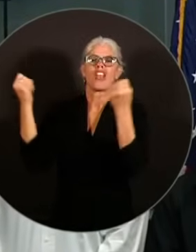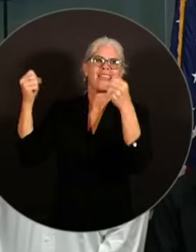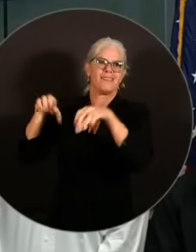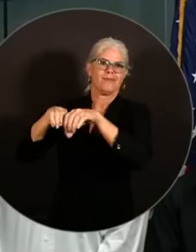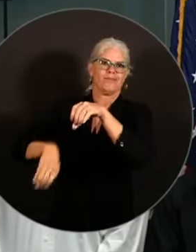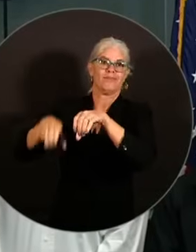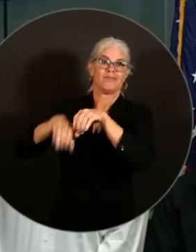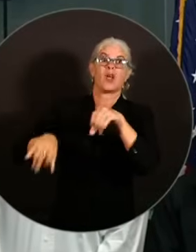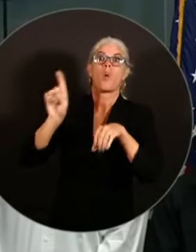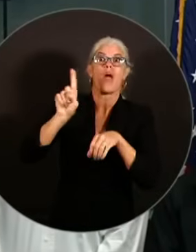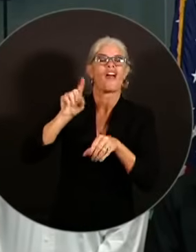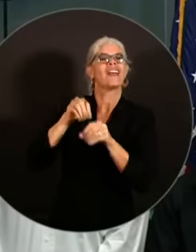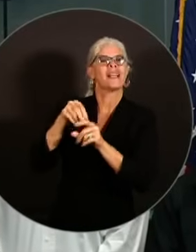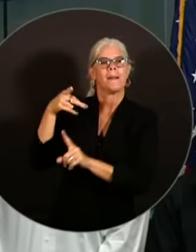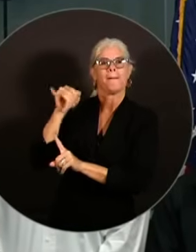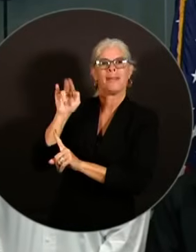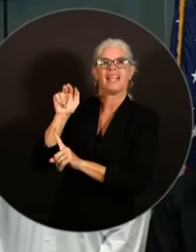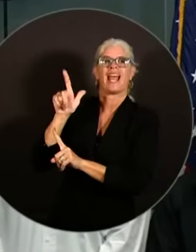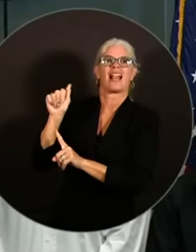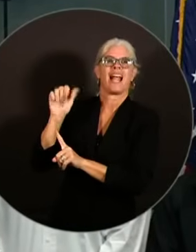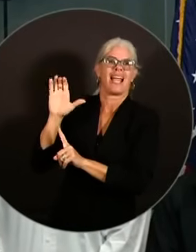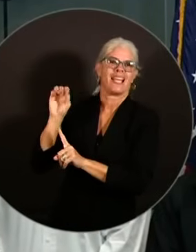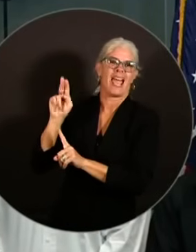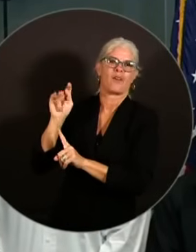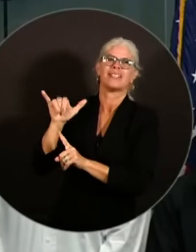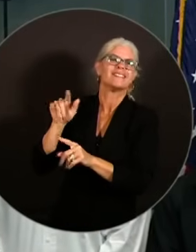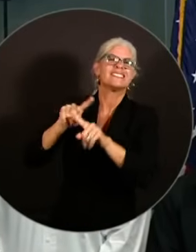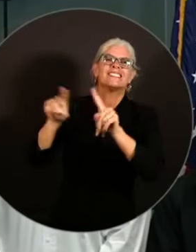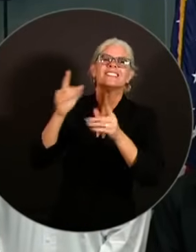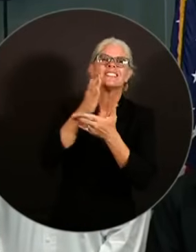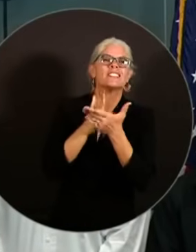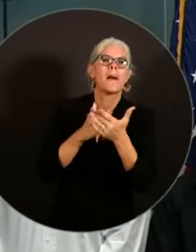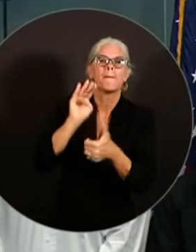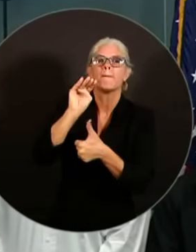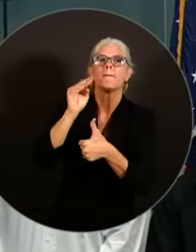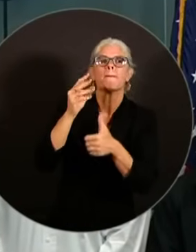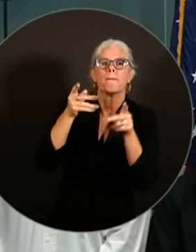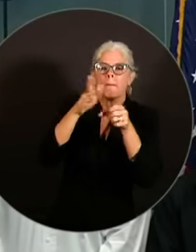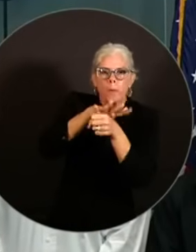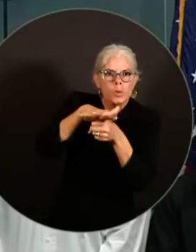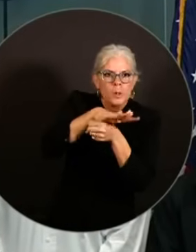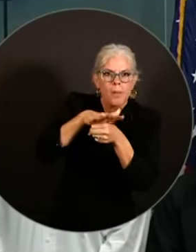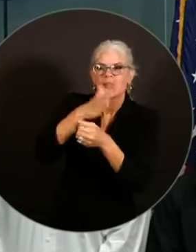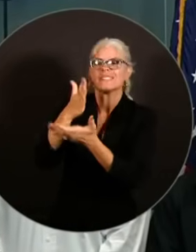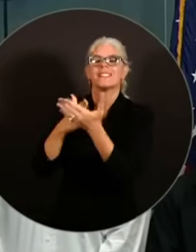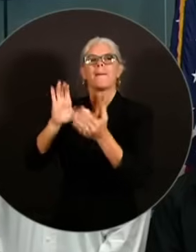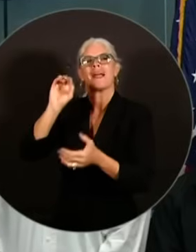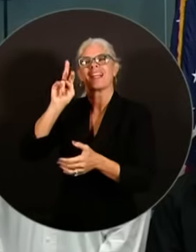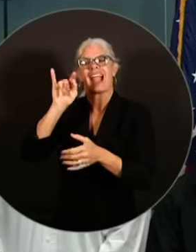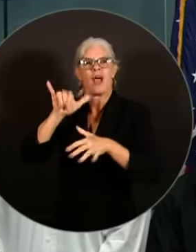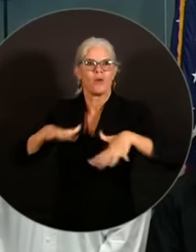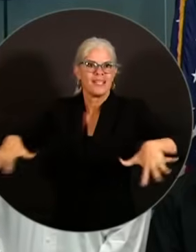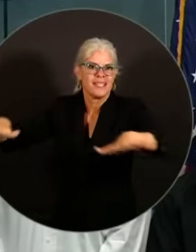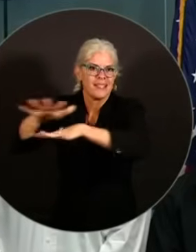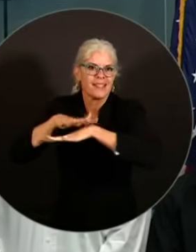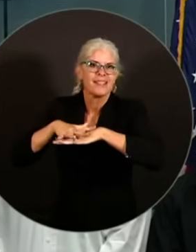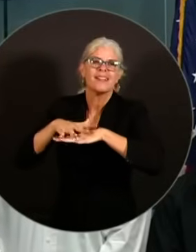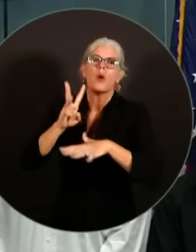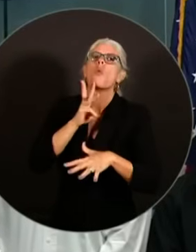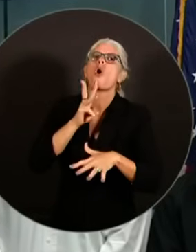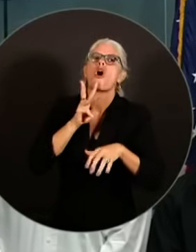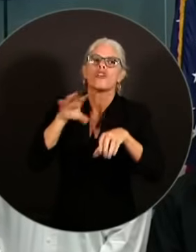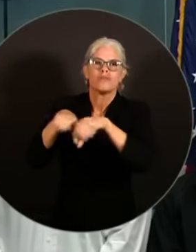County, different water systems. Some are municipal, some are county. But what they're doing is they're slowly raising